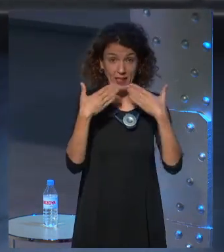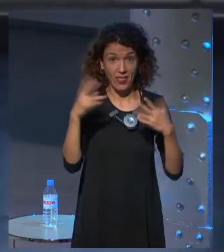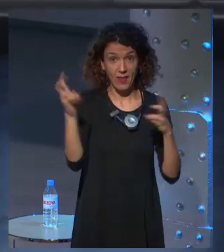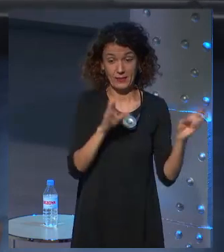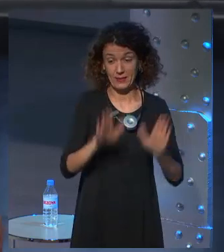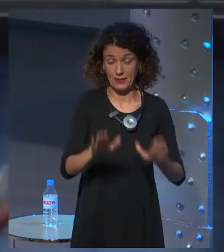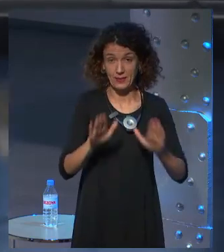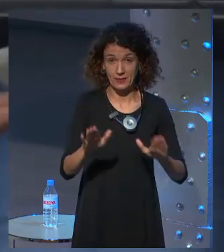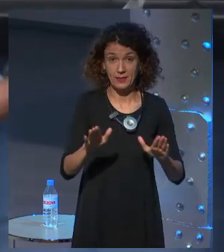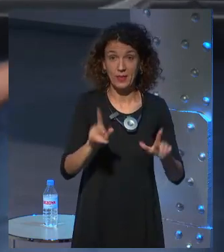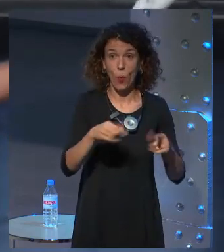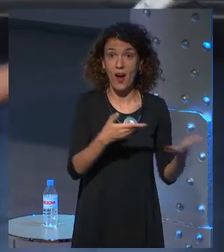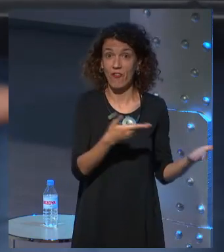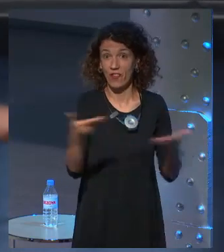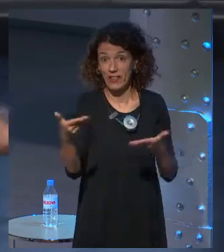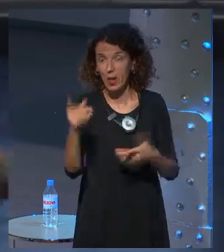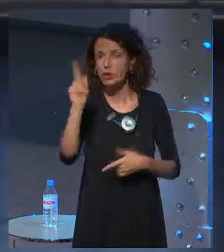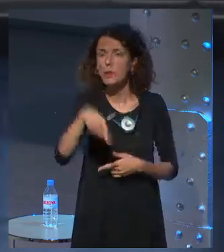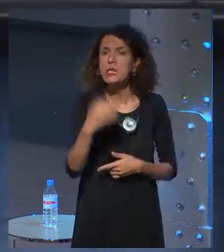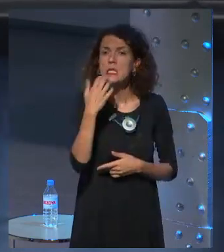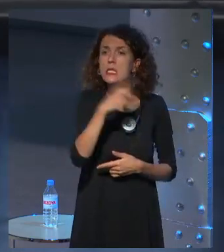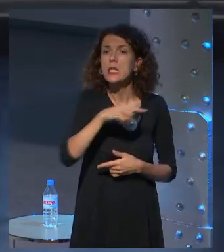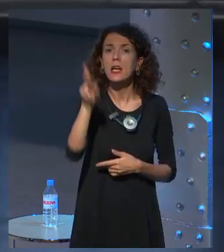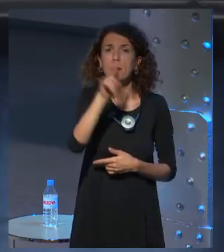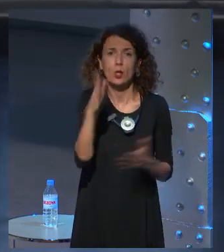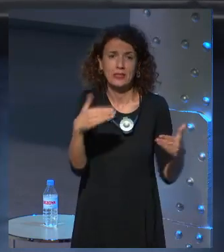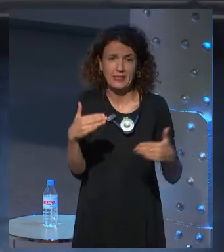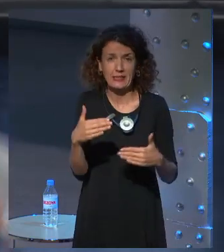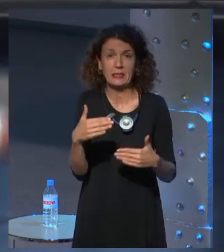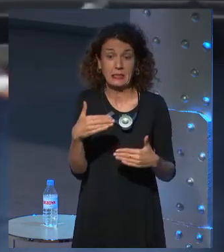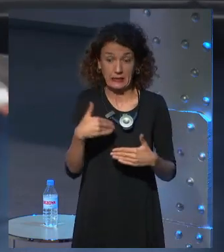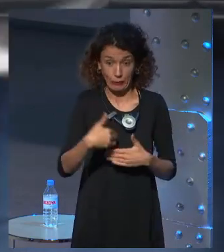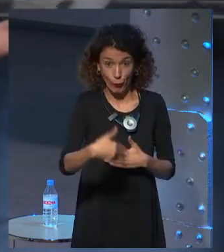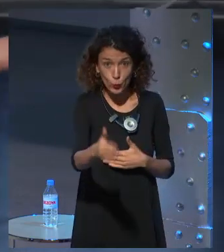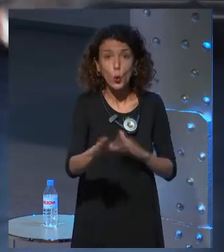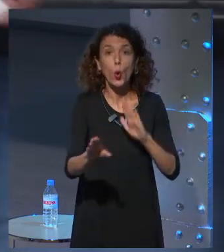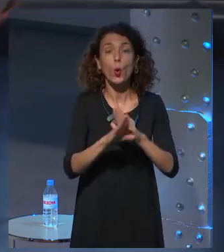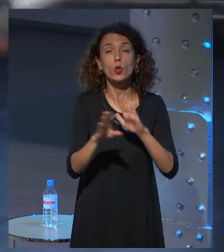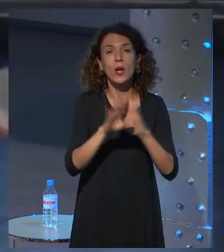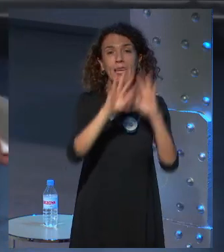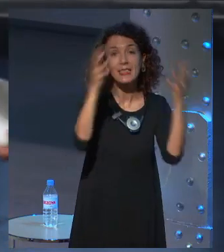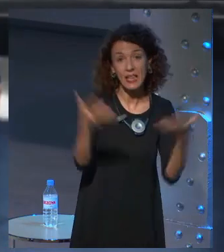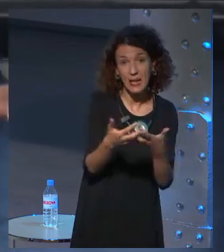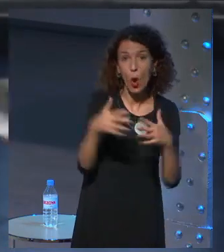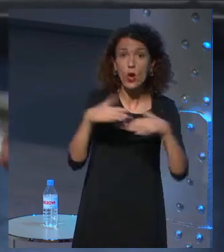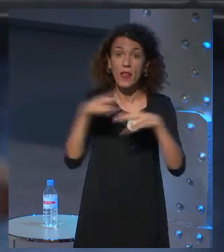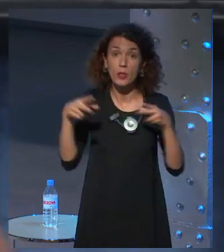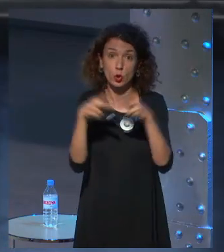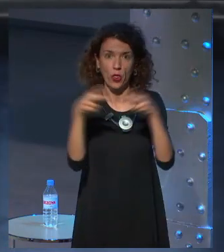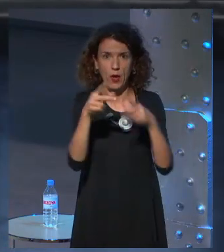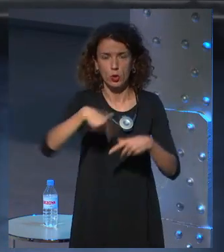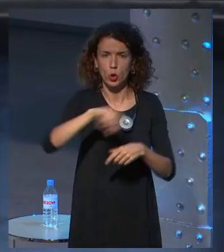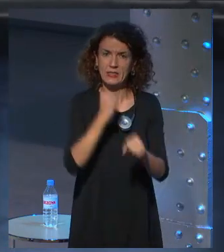minutes. First, thank you for being here. Invite you to, if you are not one of